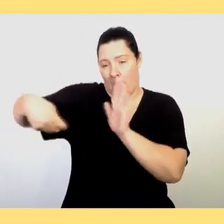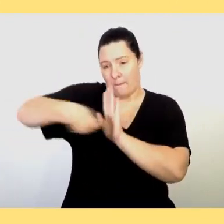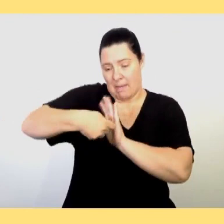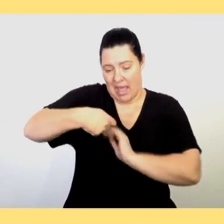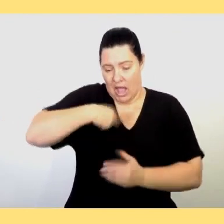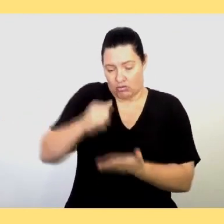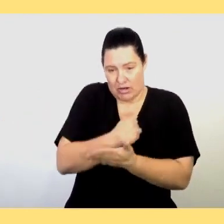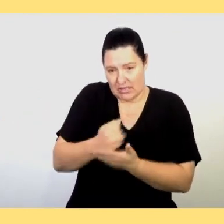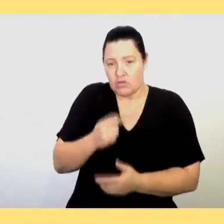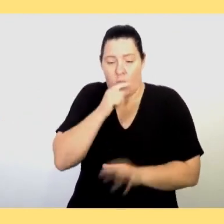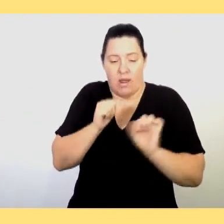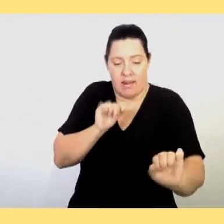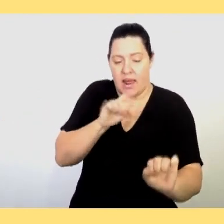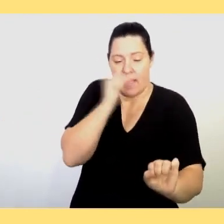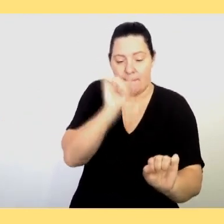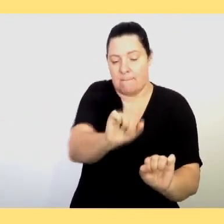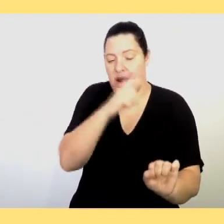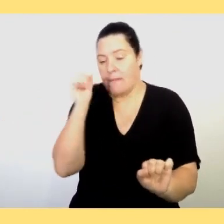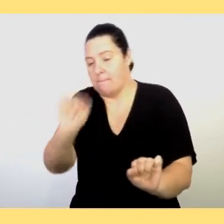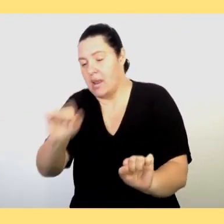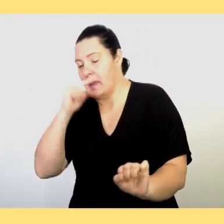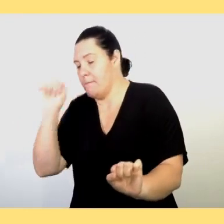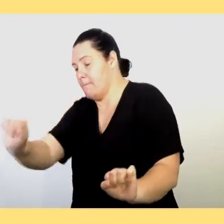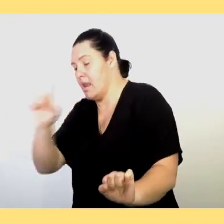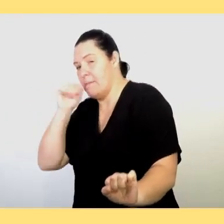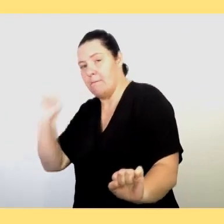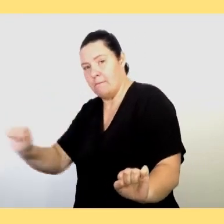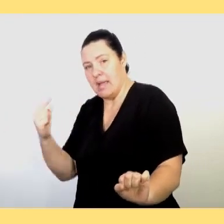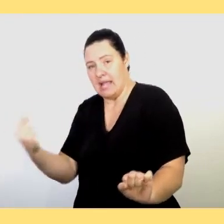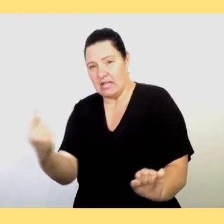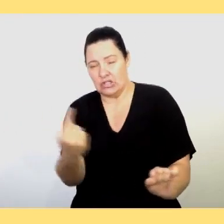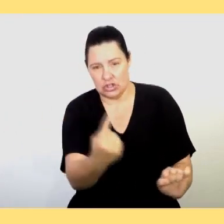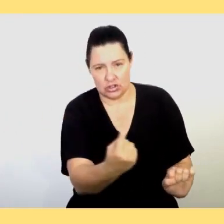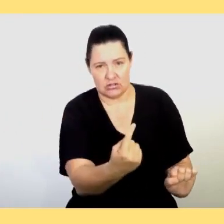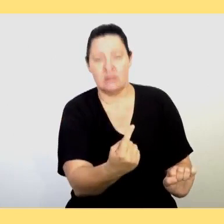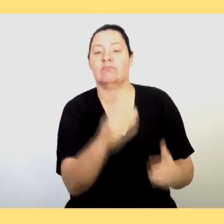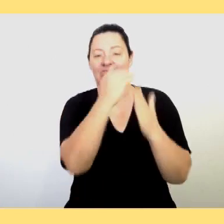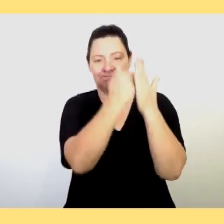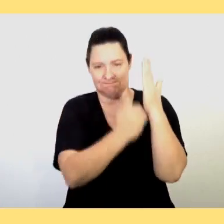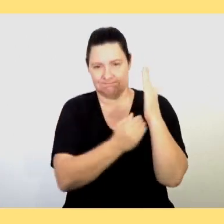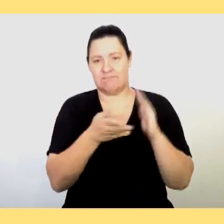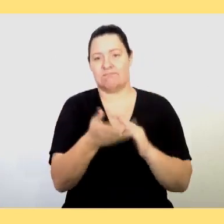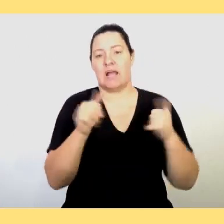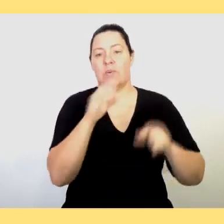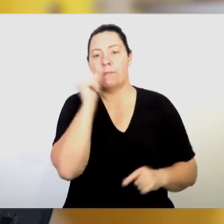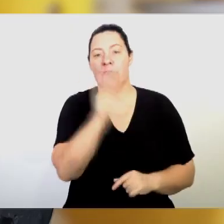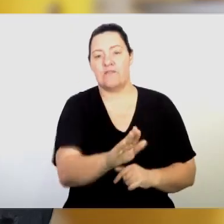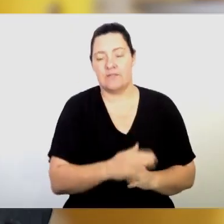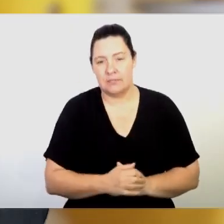name. Therefore, it contains the individual or the personal accounts of each